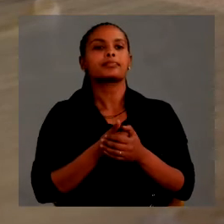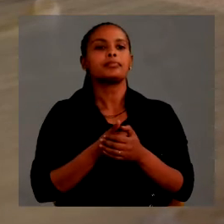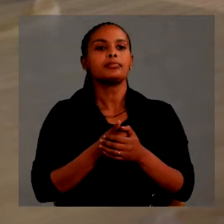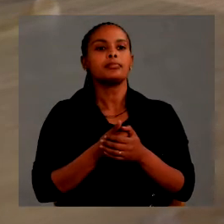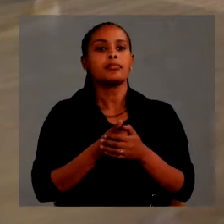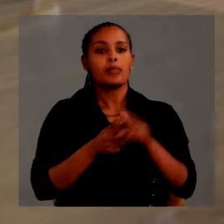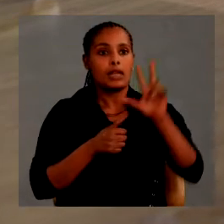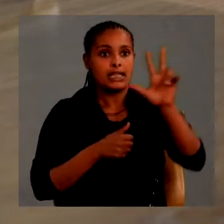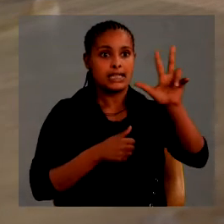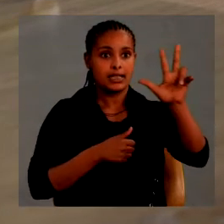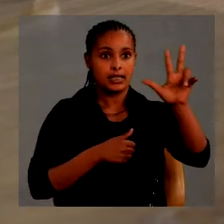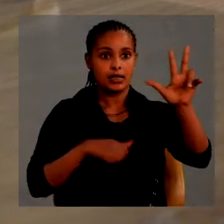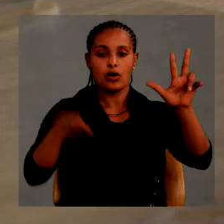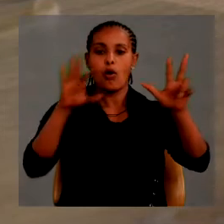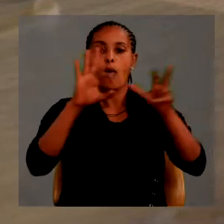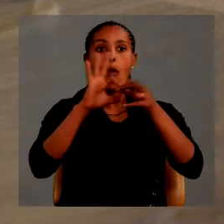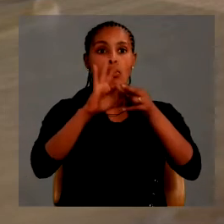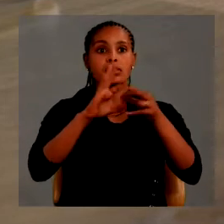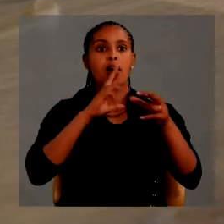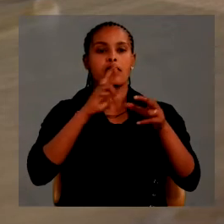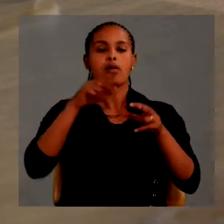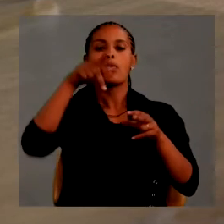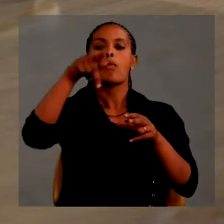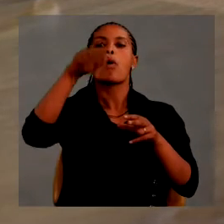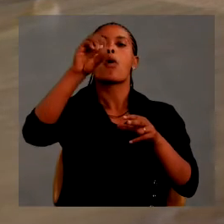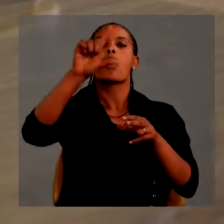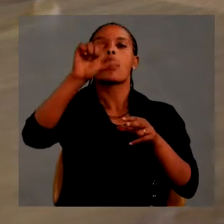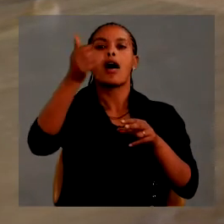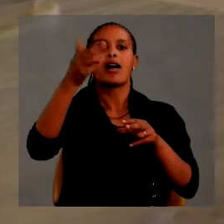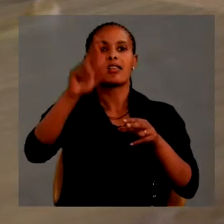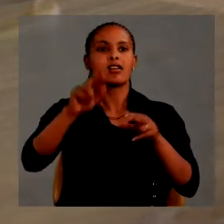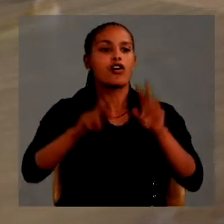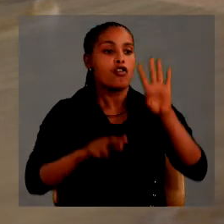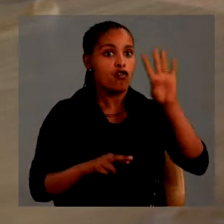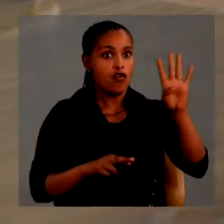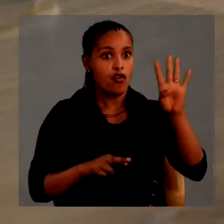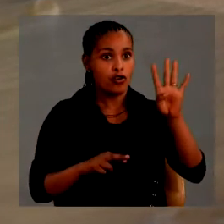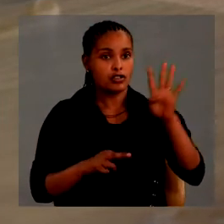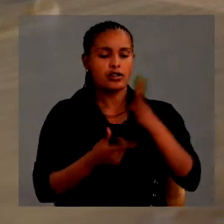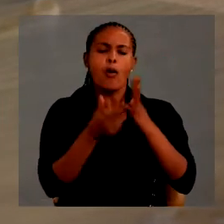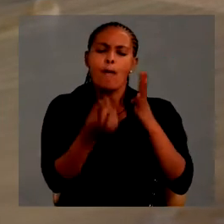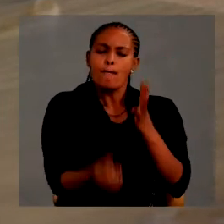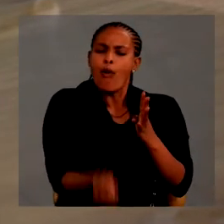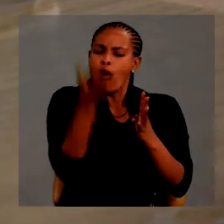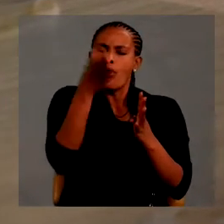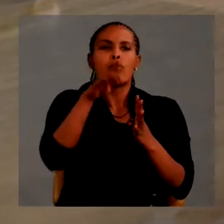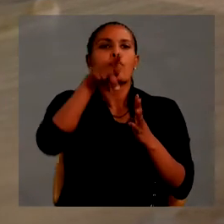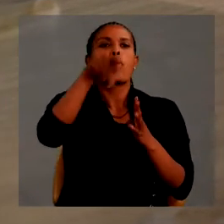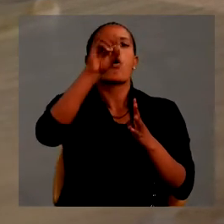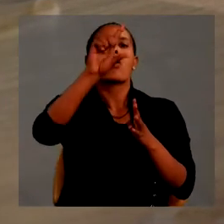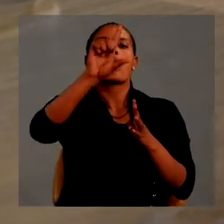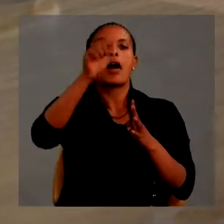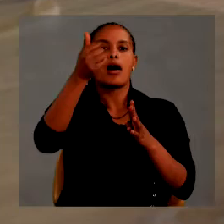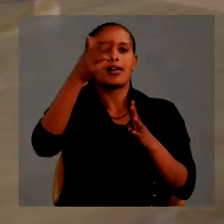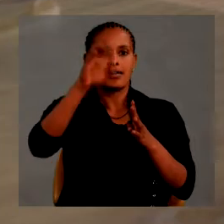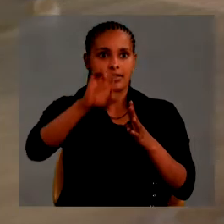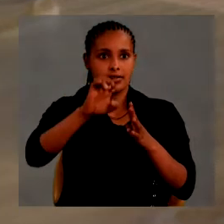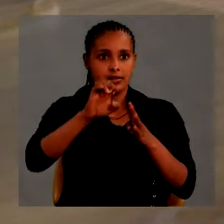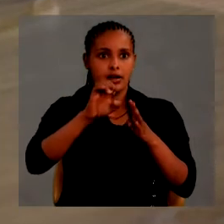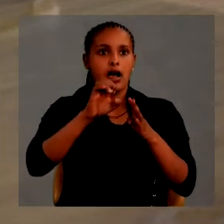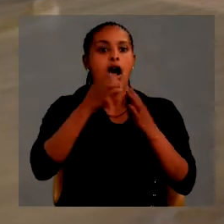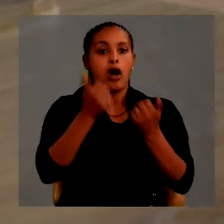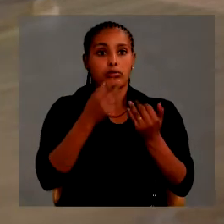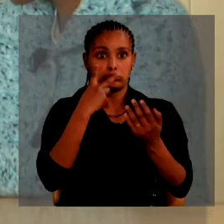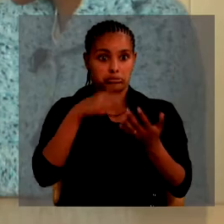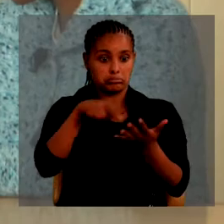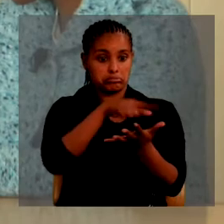The three bonds are polar. And the fourth one is more polar. So around